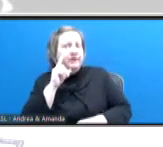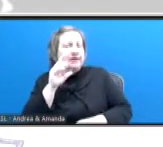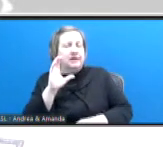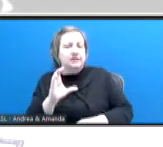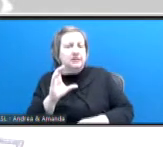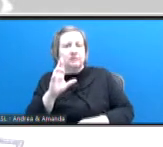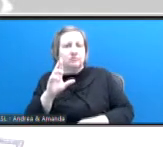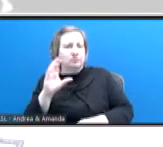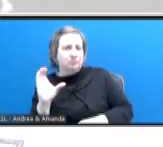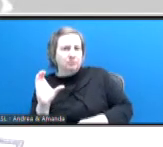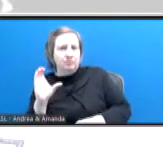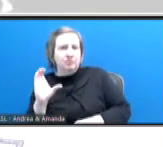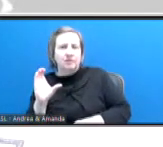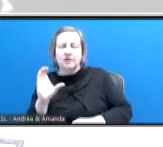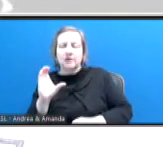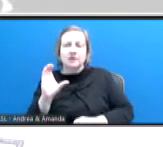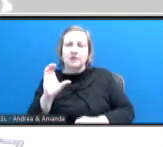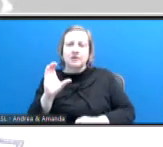review committee